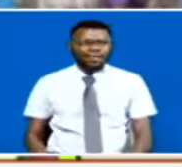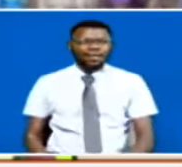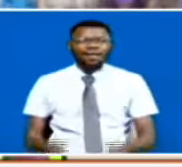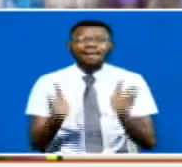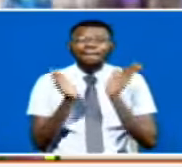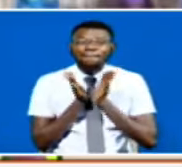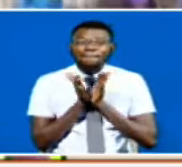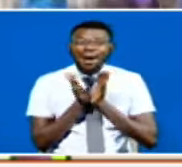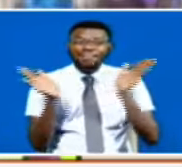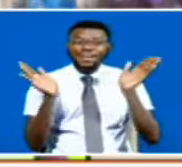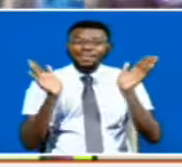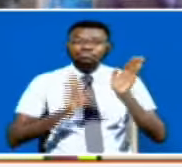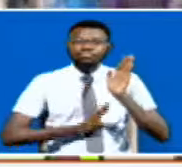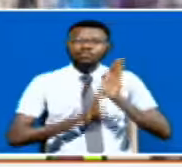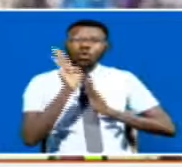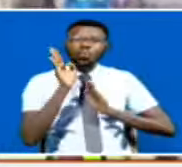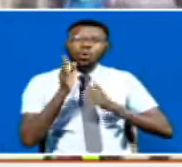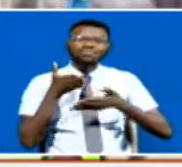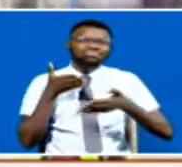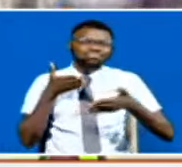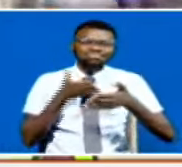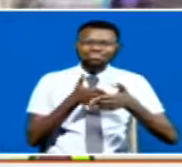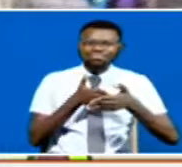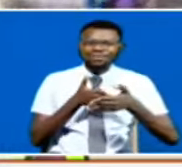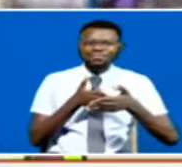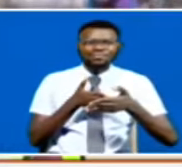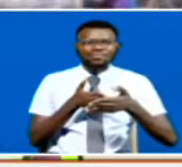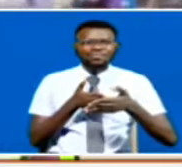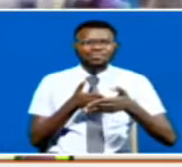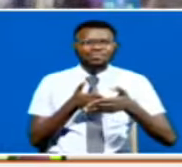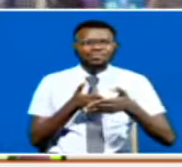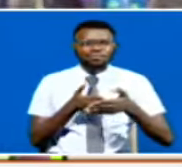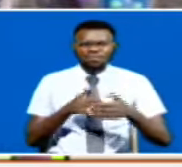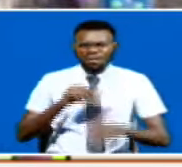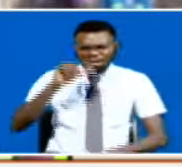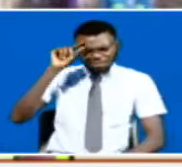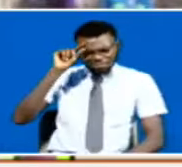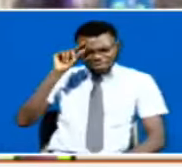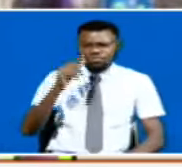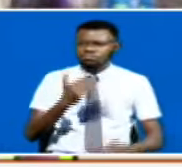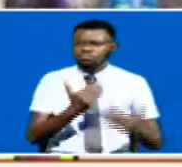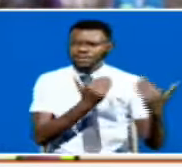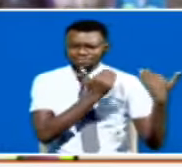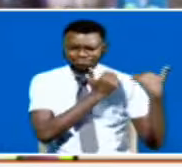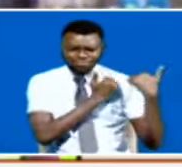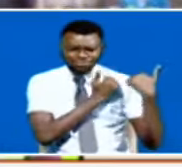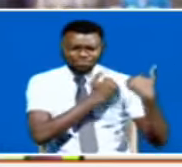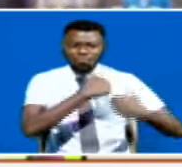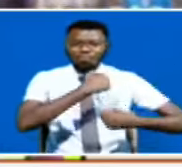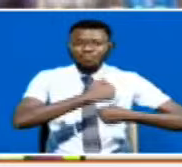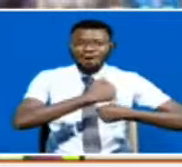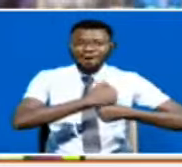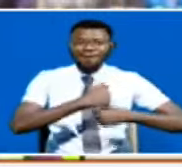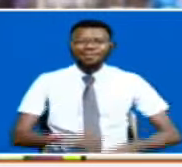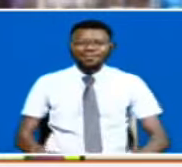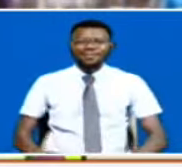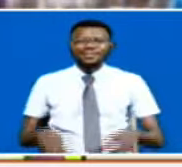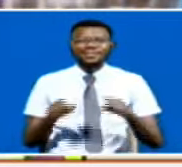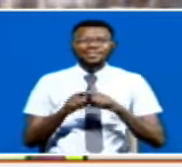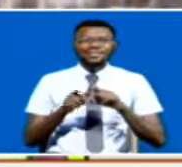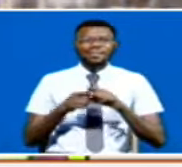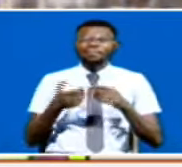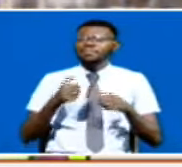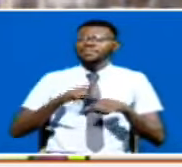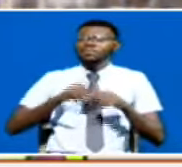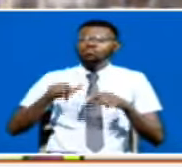public development or by stopping development that is taken by the government. And you're telling them, when you're issuing